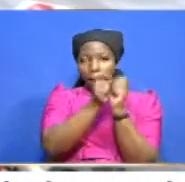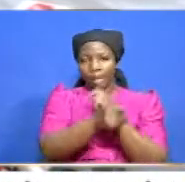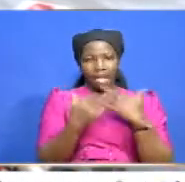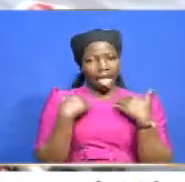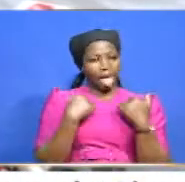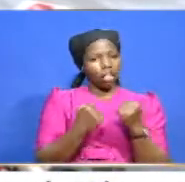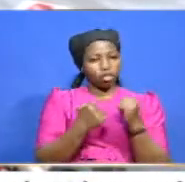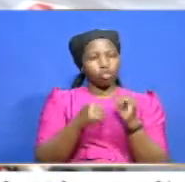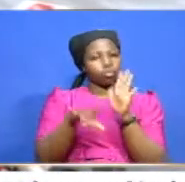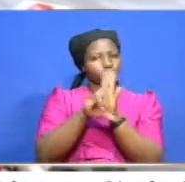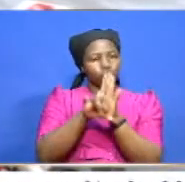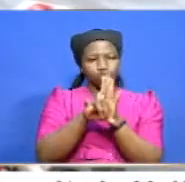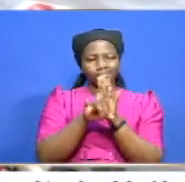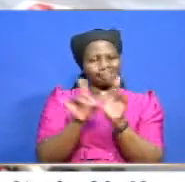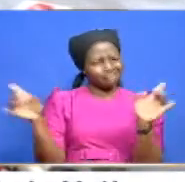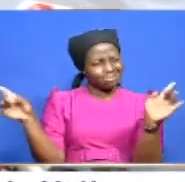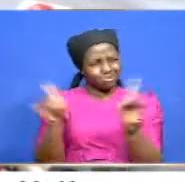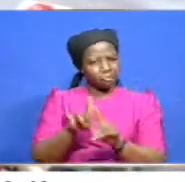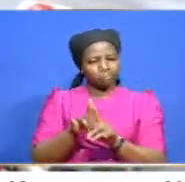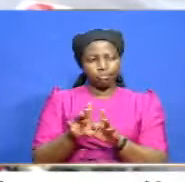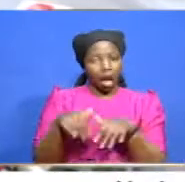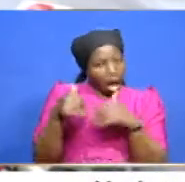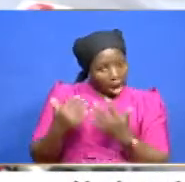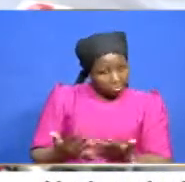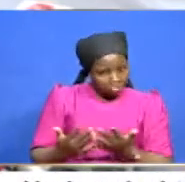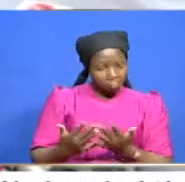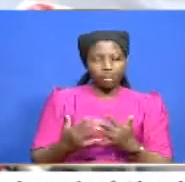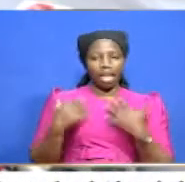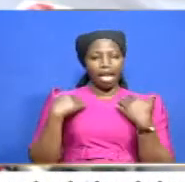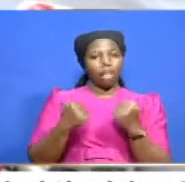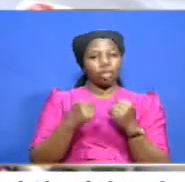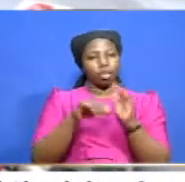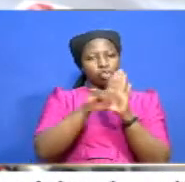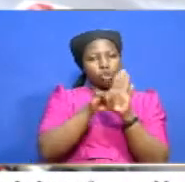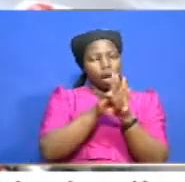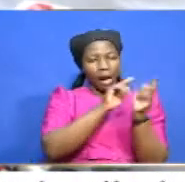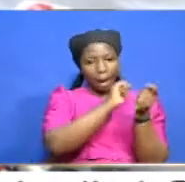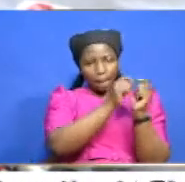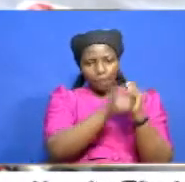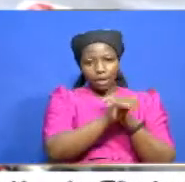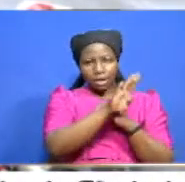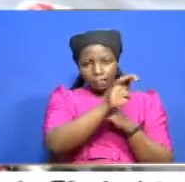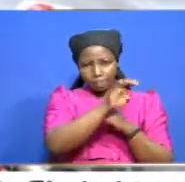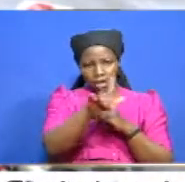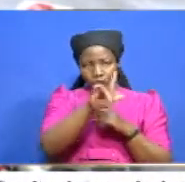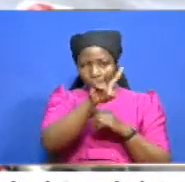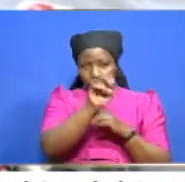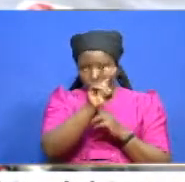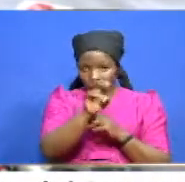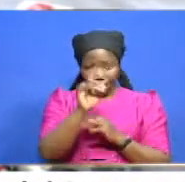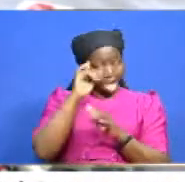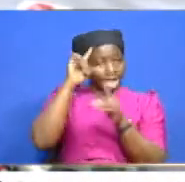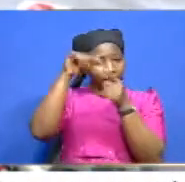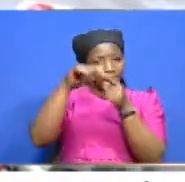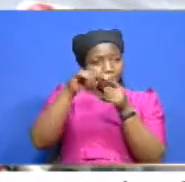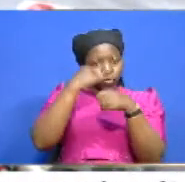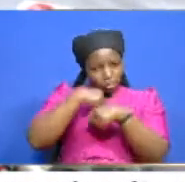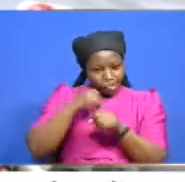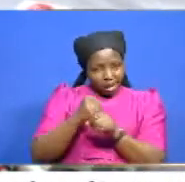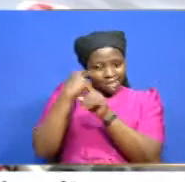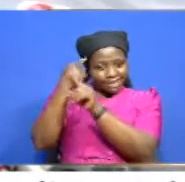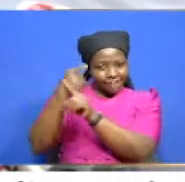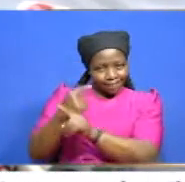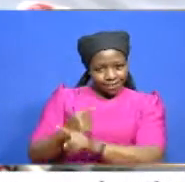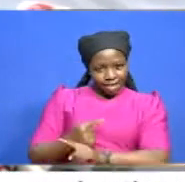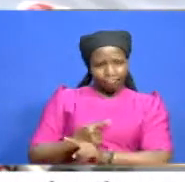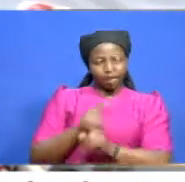as follows. The Health Law Amendment Bill 2020 seeks to make various